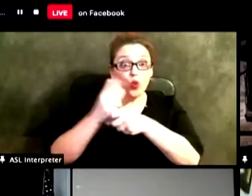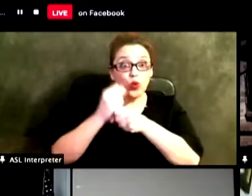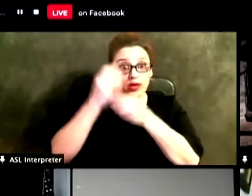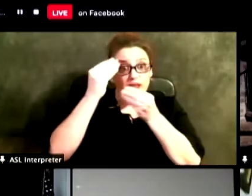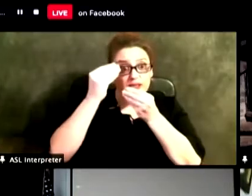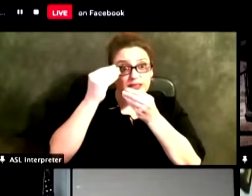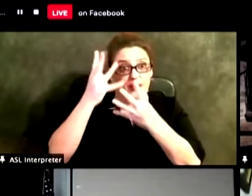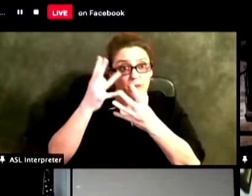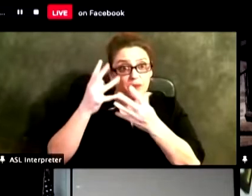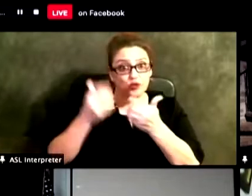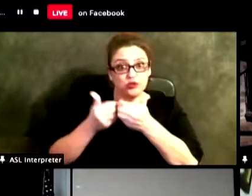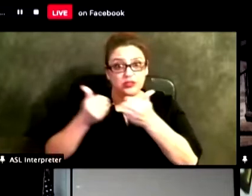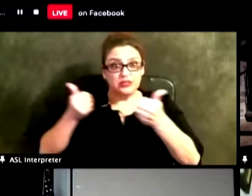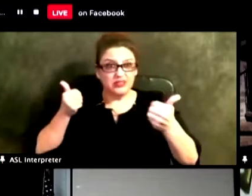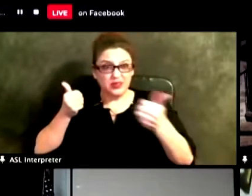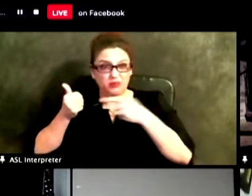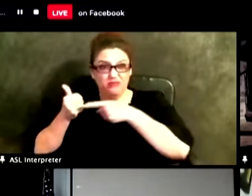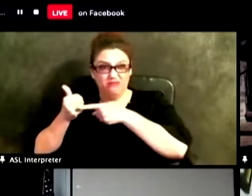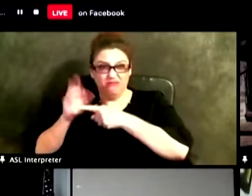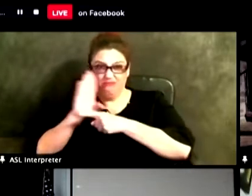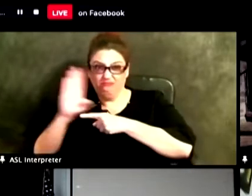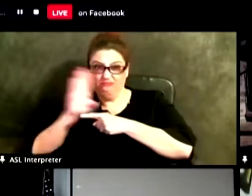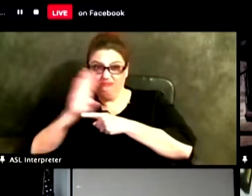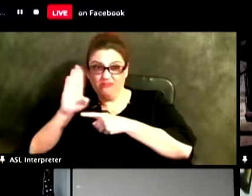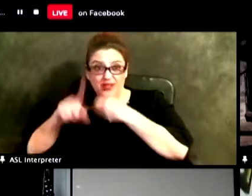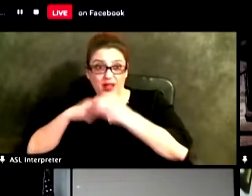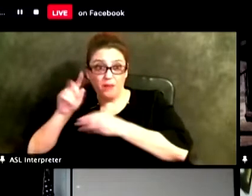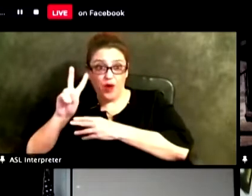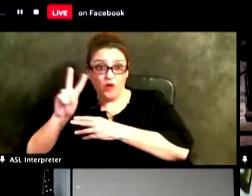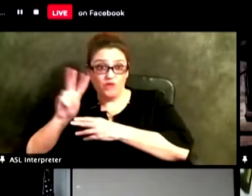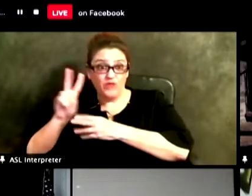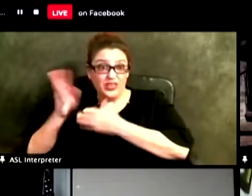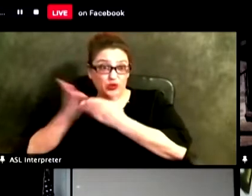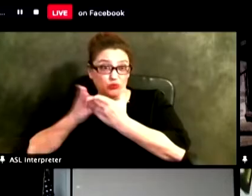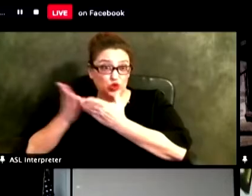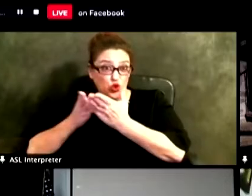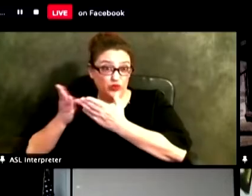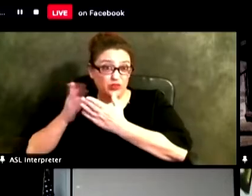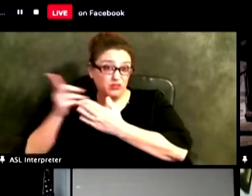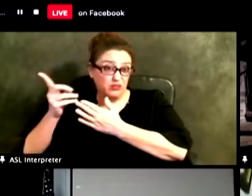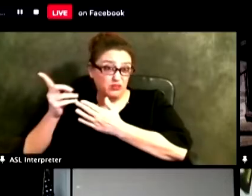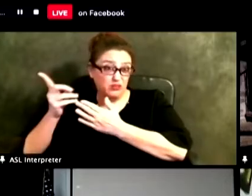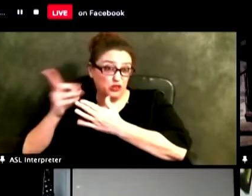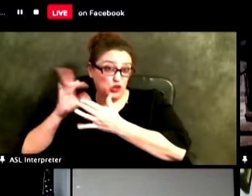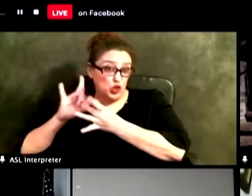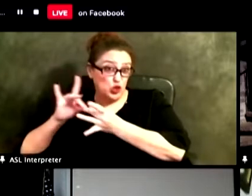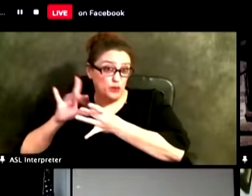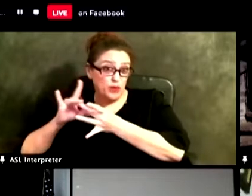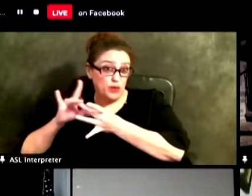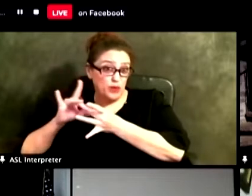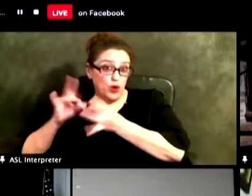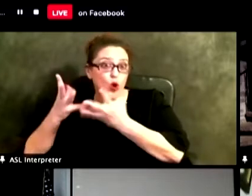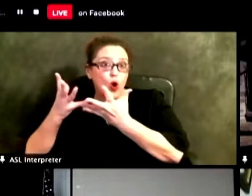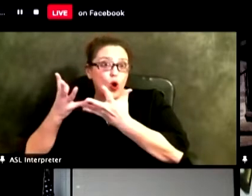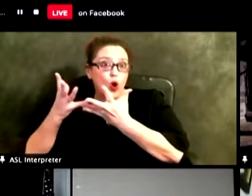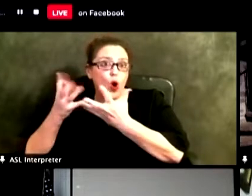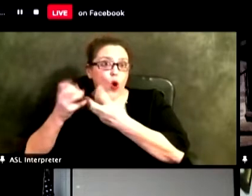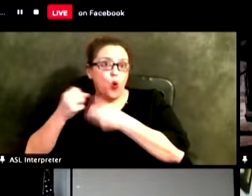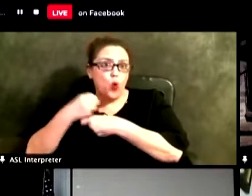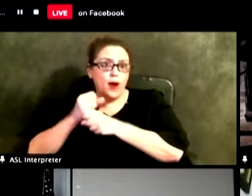the victim services that was just mentioned? I'd love to make sure that we follow up